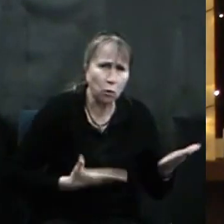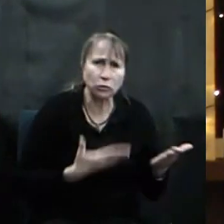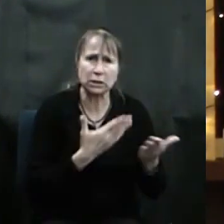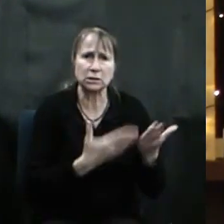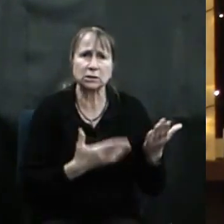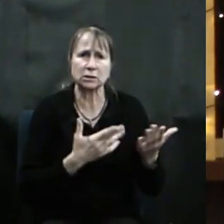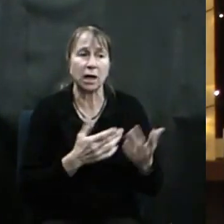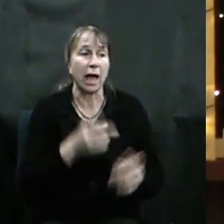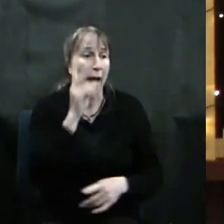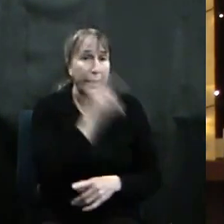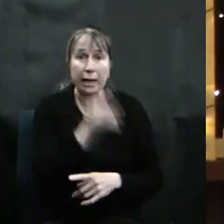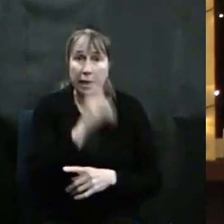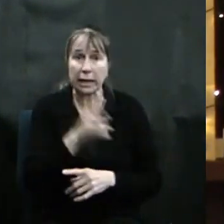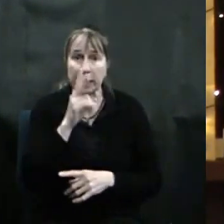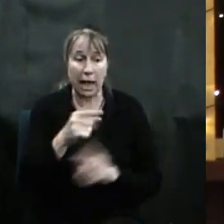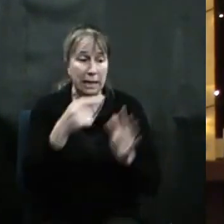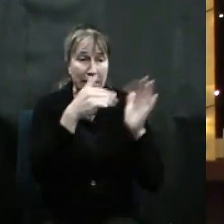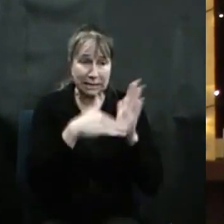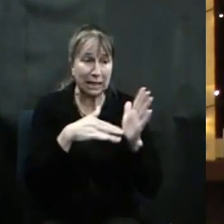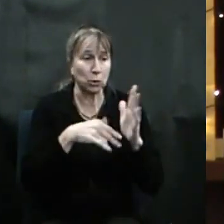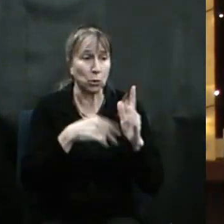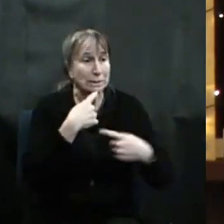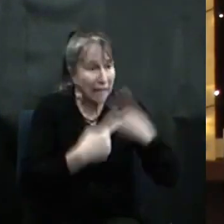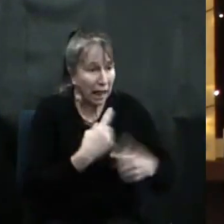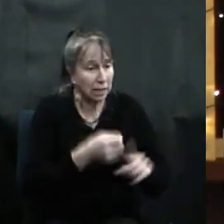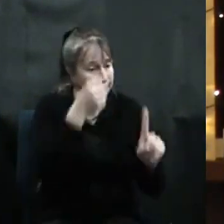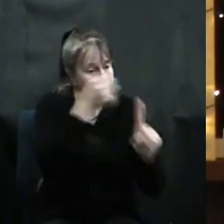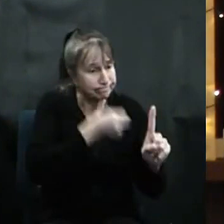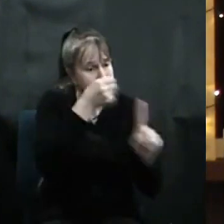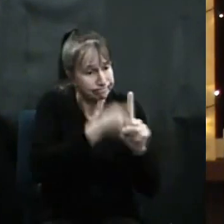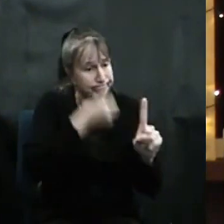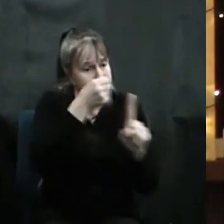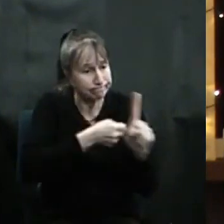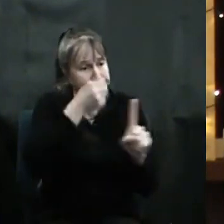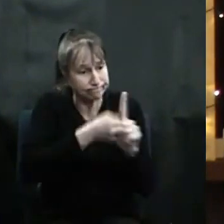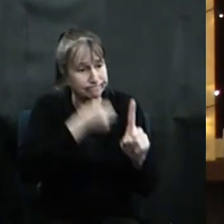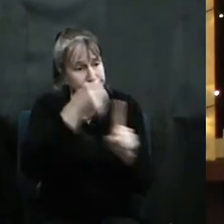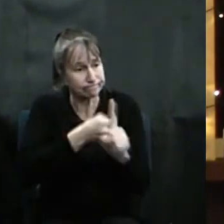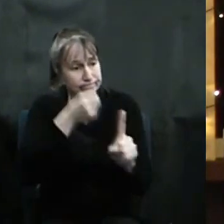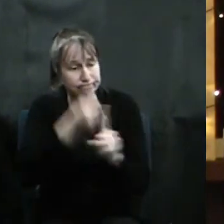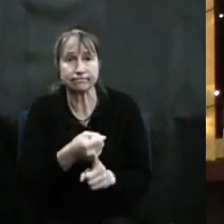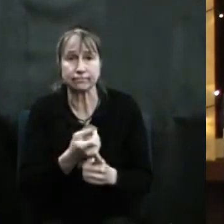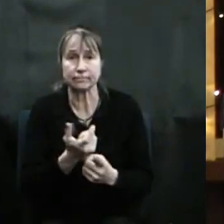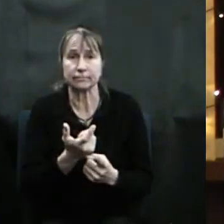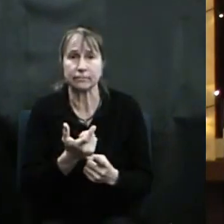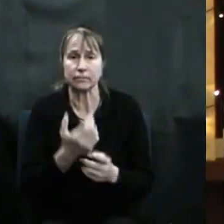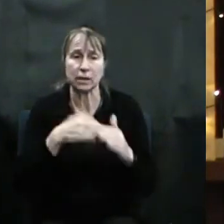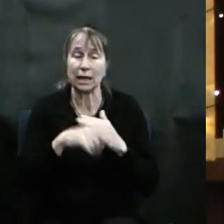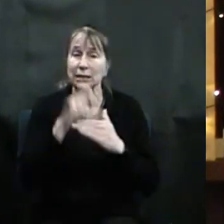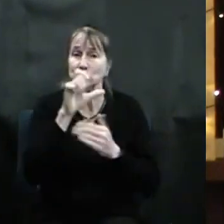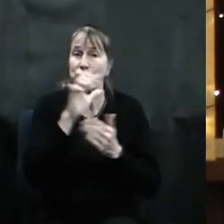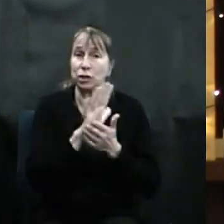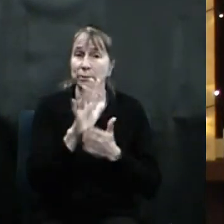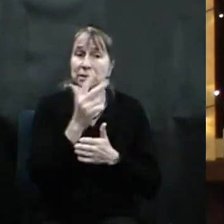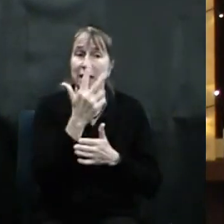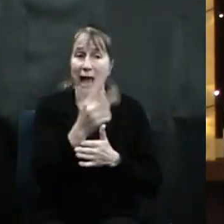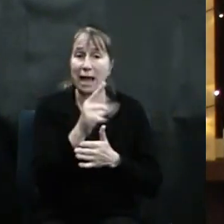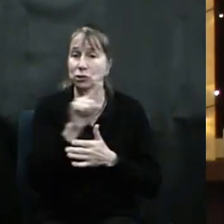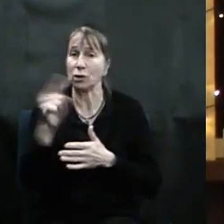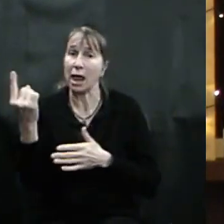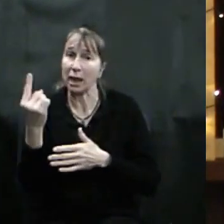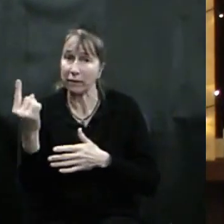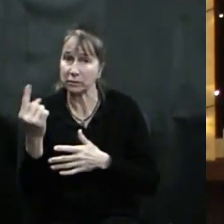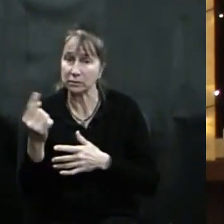point, again and again and again. And in chapters 8 to 11, he tells us of an incredible vision, an